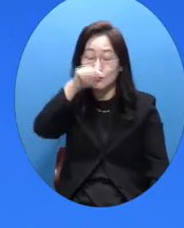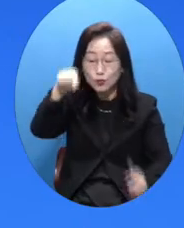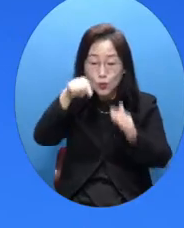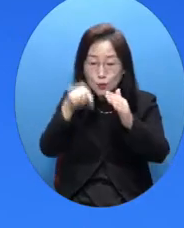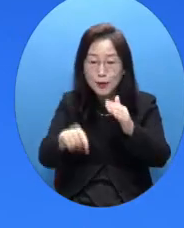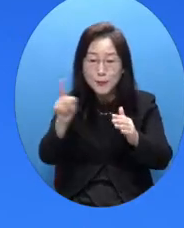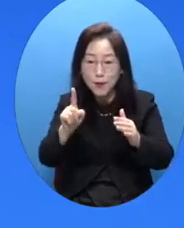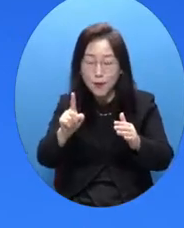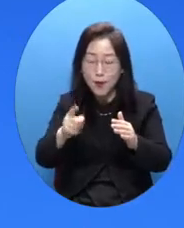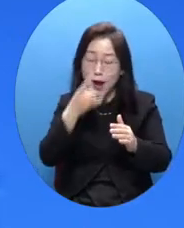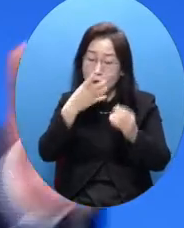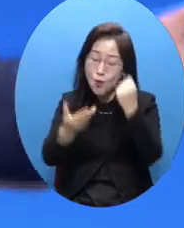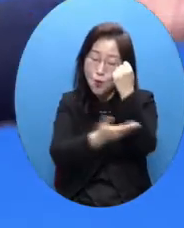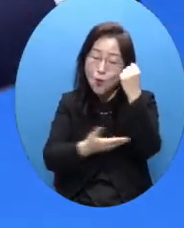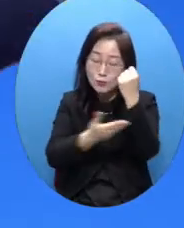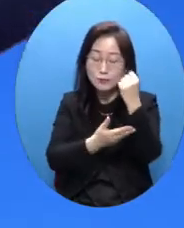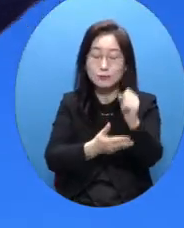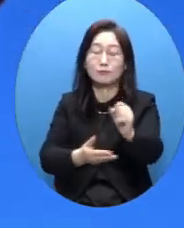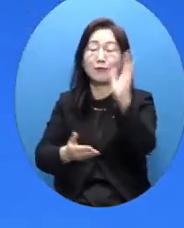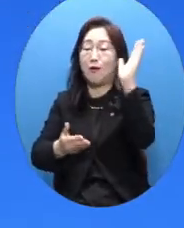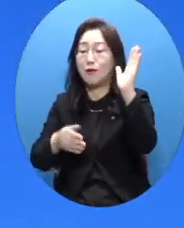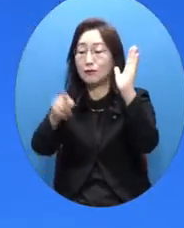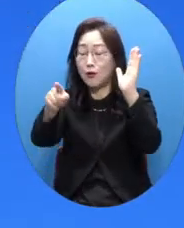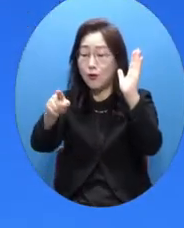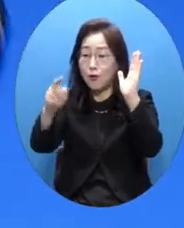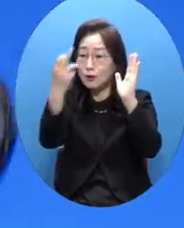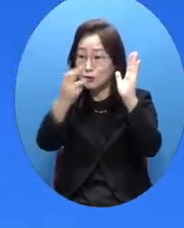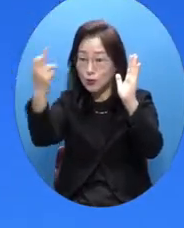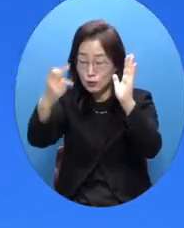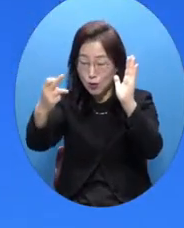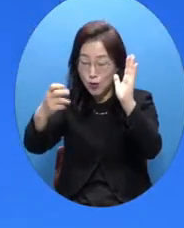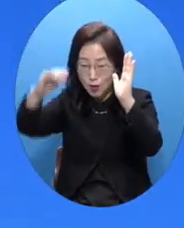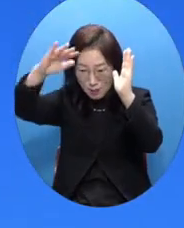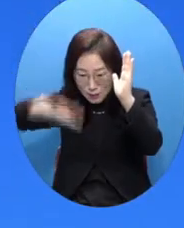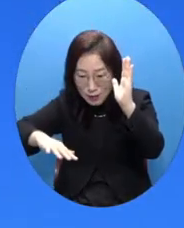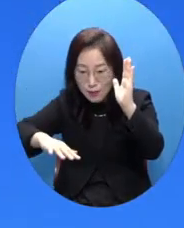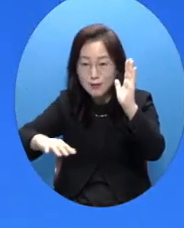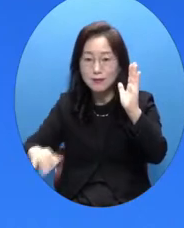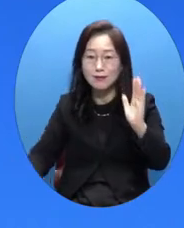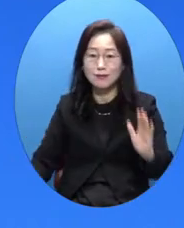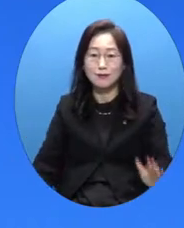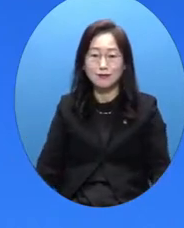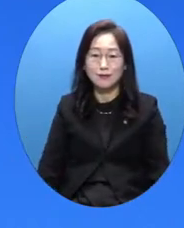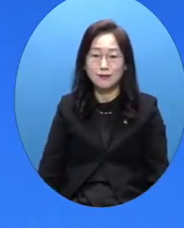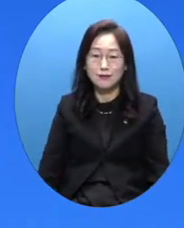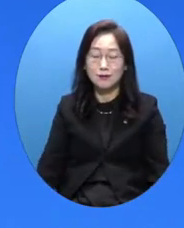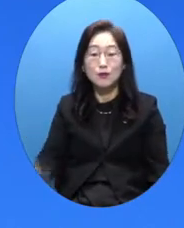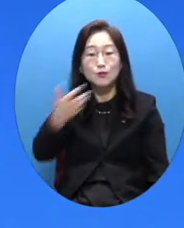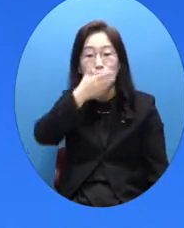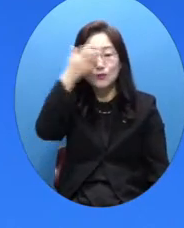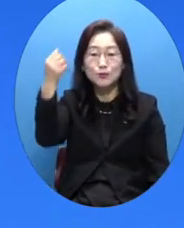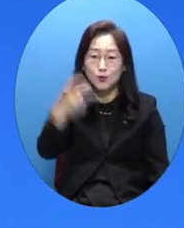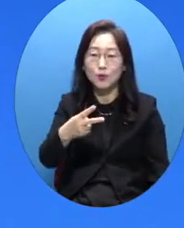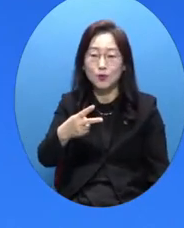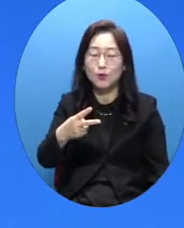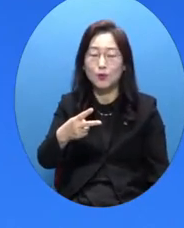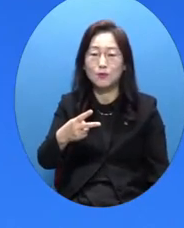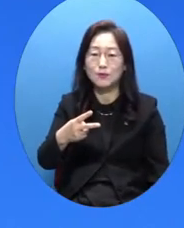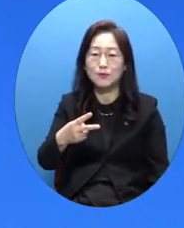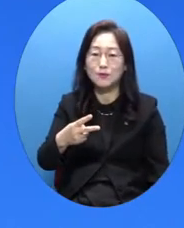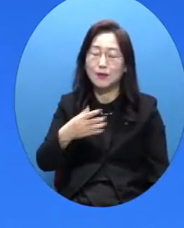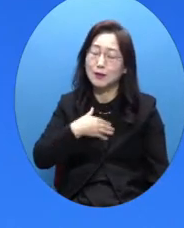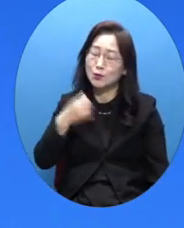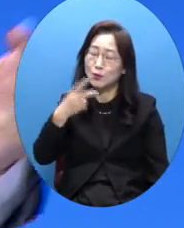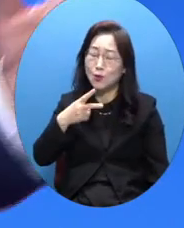it bowed down to it so Joseph told his dream to his brothers